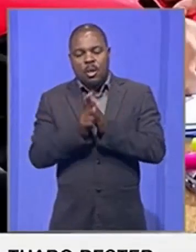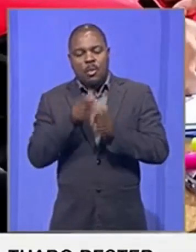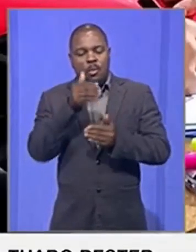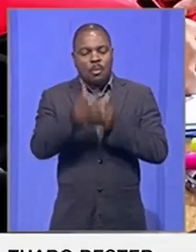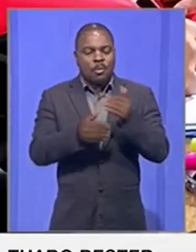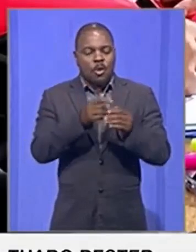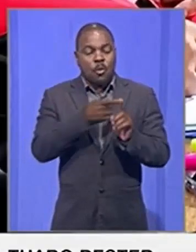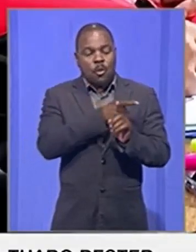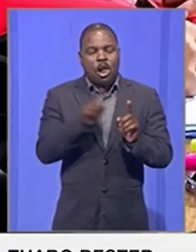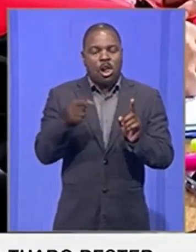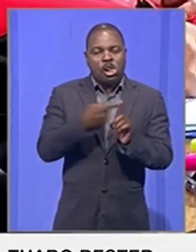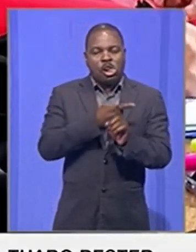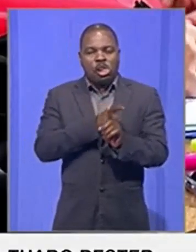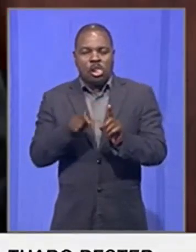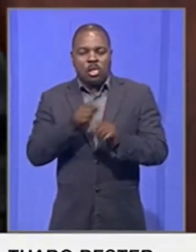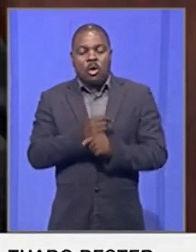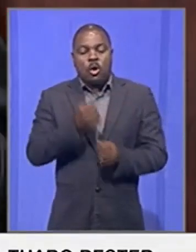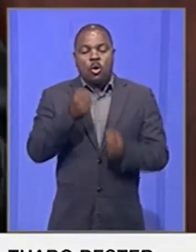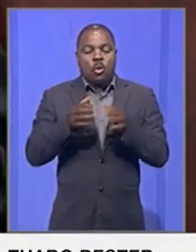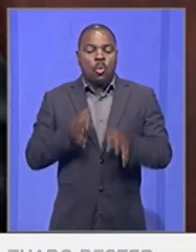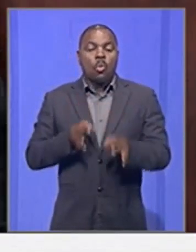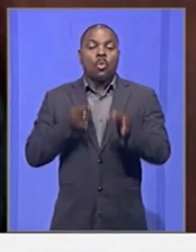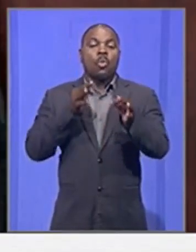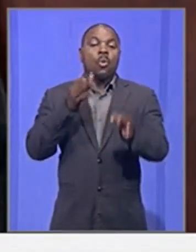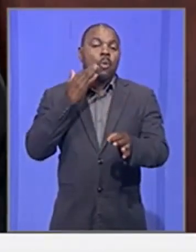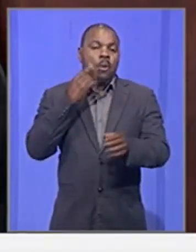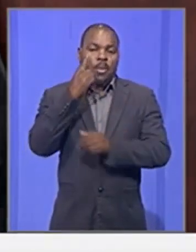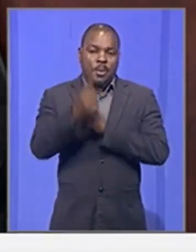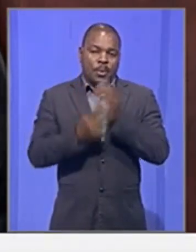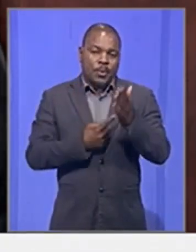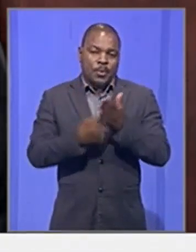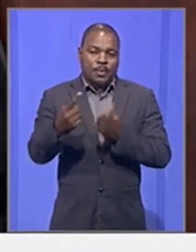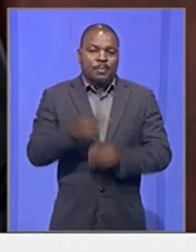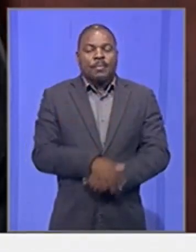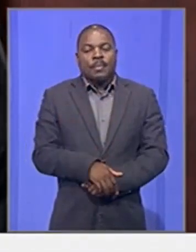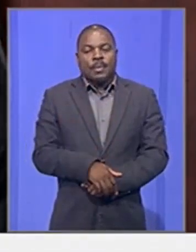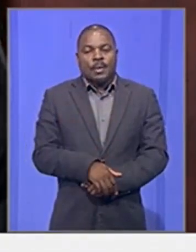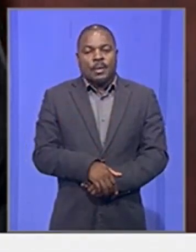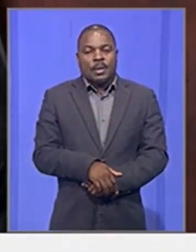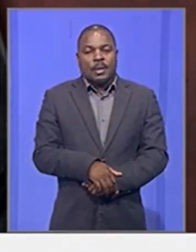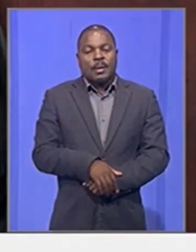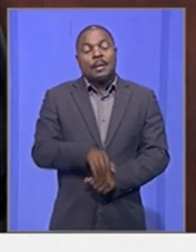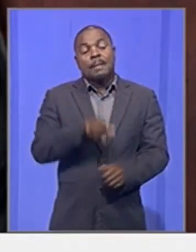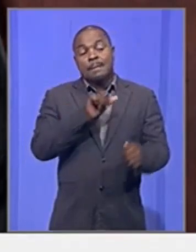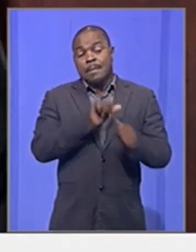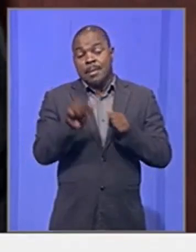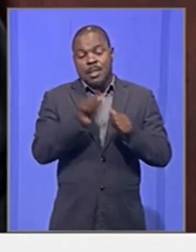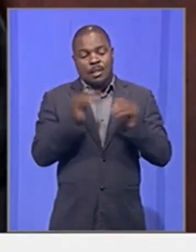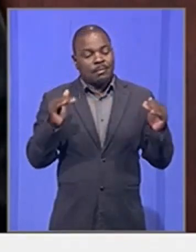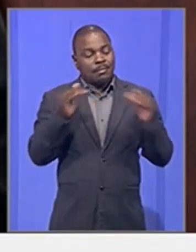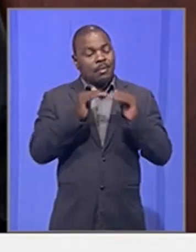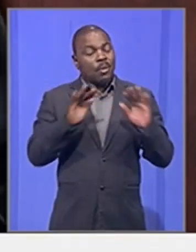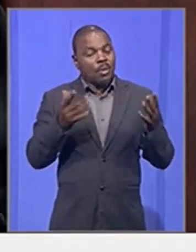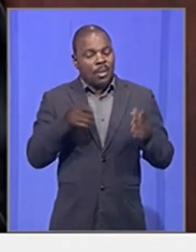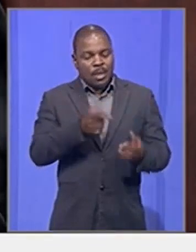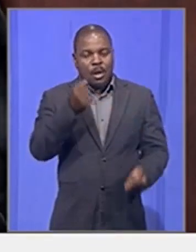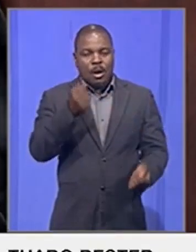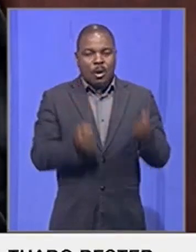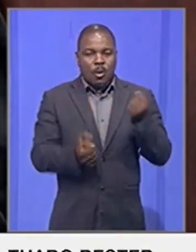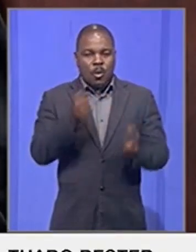e buseditswe morago go fitla beke e tlang. It will be in the interest of justice for this court to adjourn the